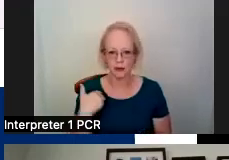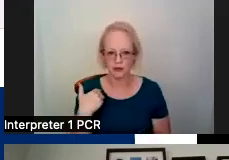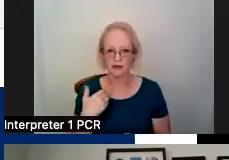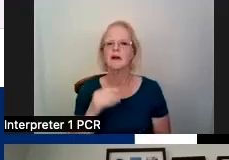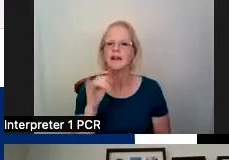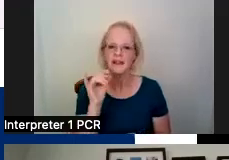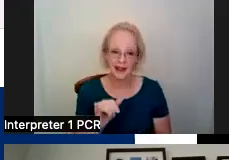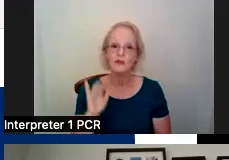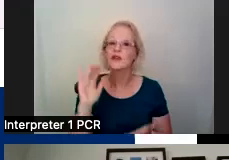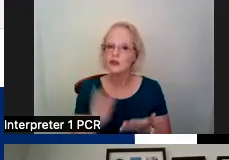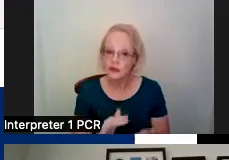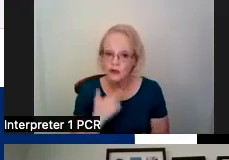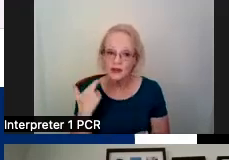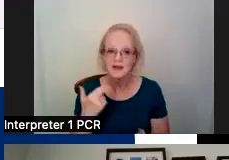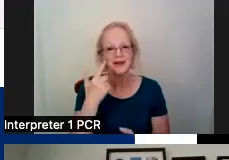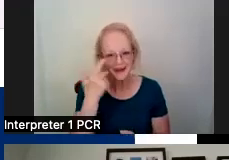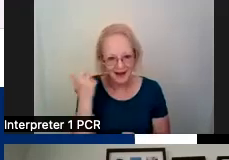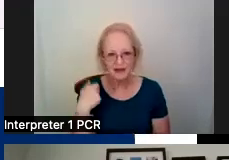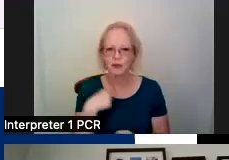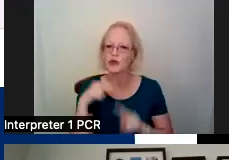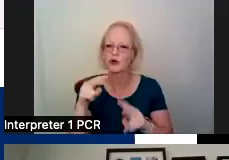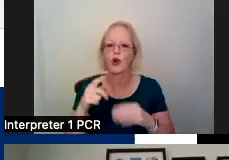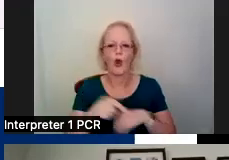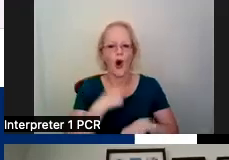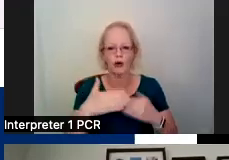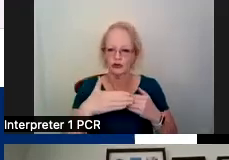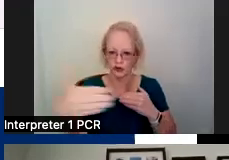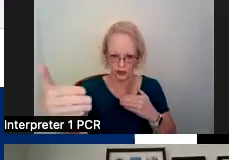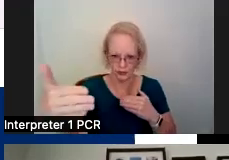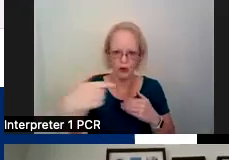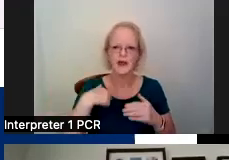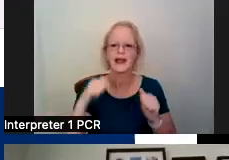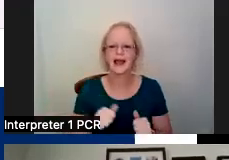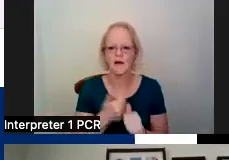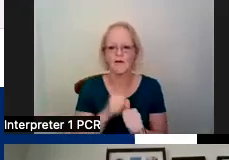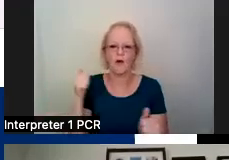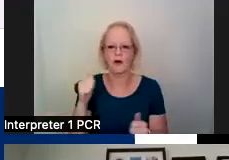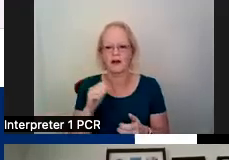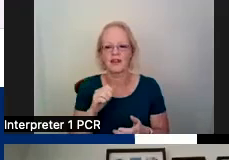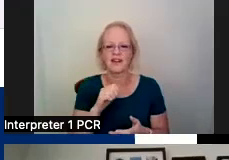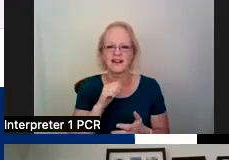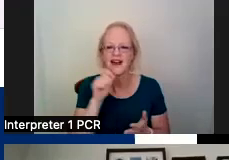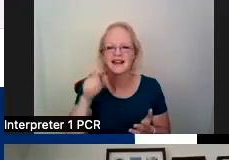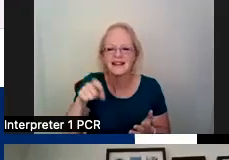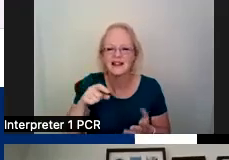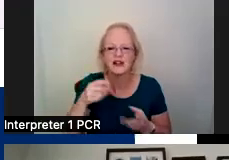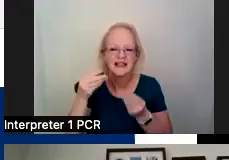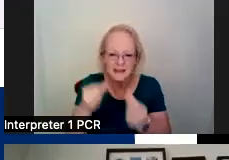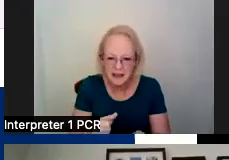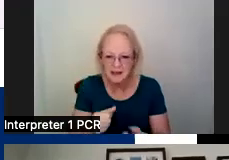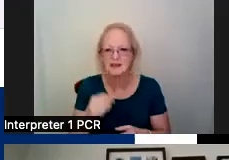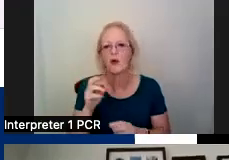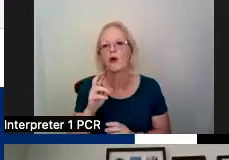reduces, because we're long-term investors, we can avoid unnecessary expense, and we can avoid zero-sum asset